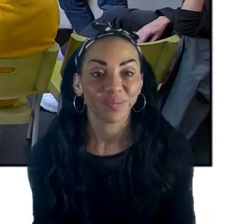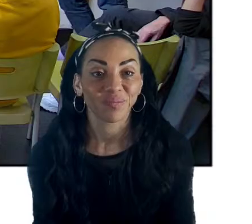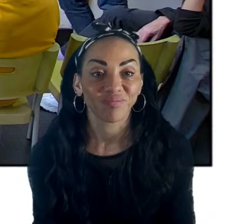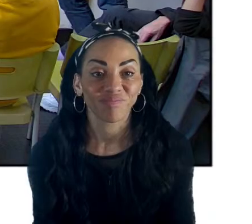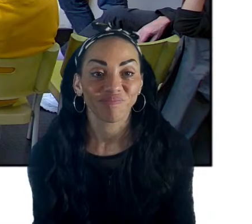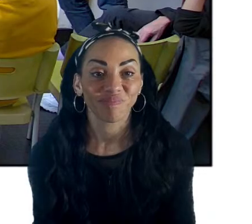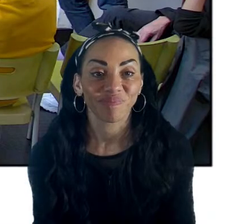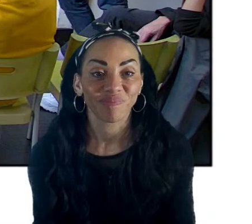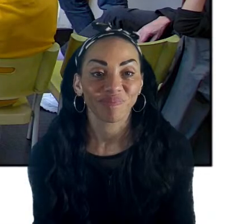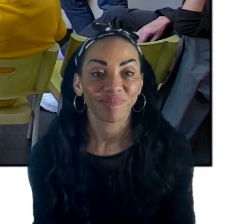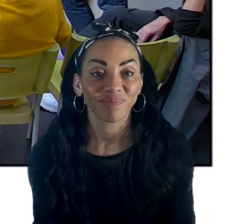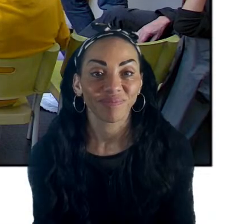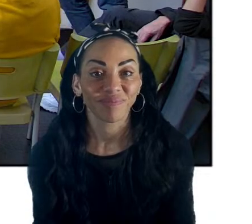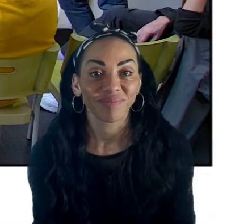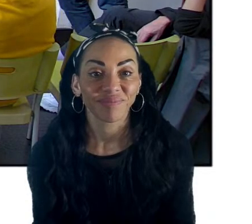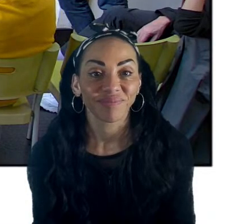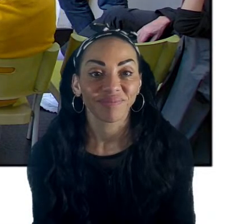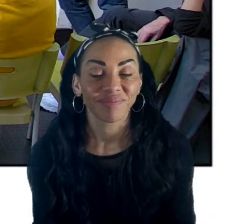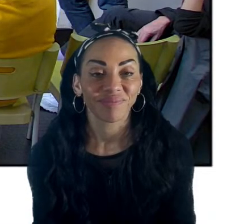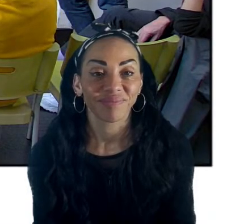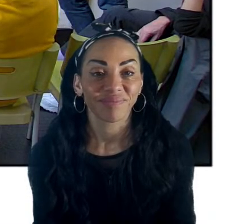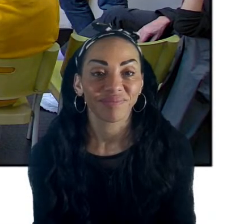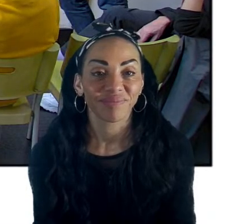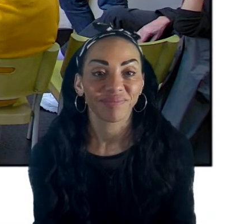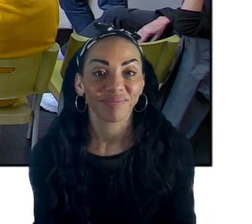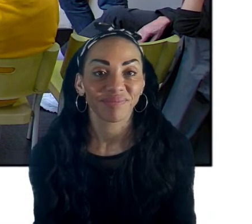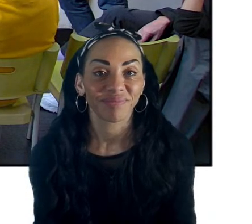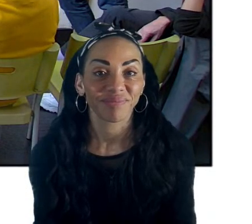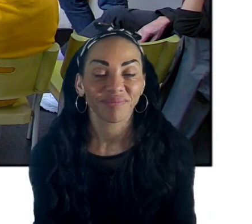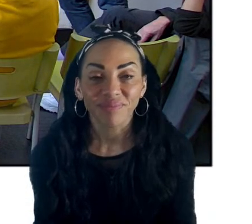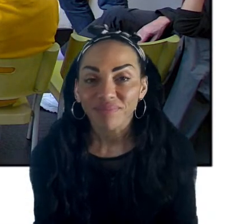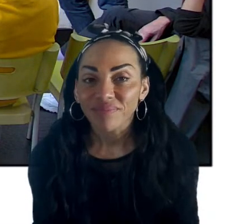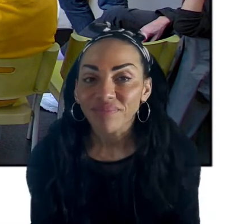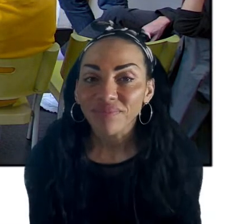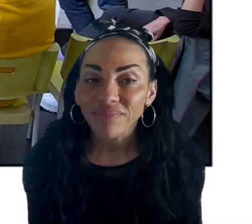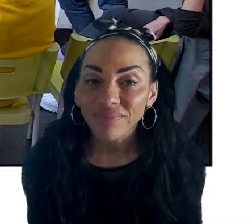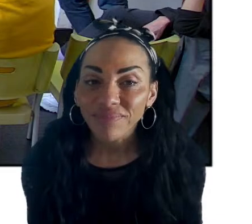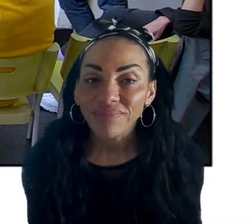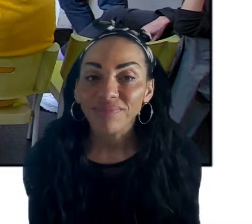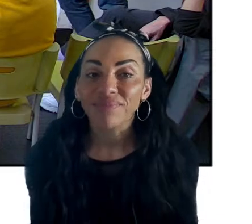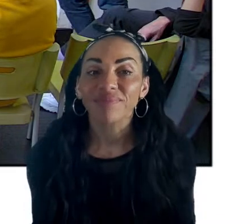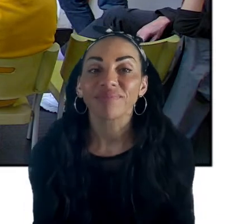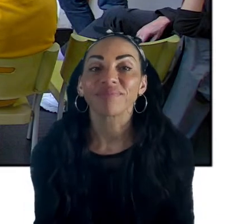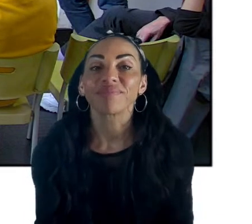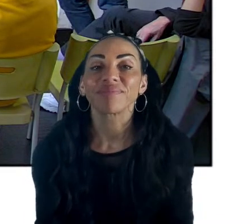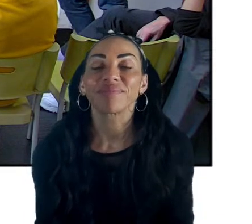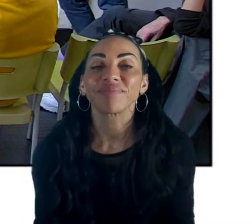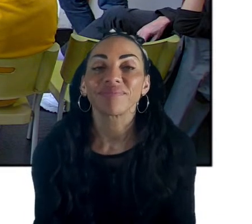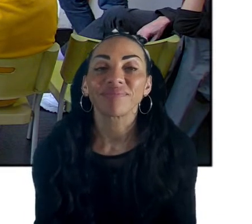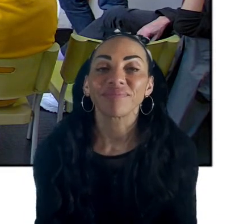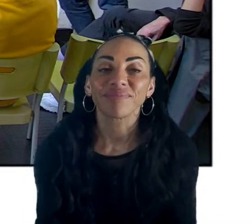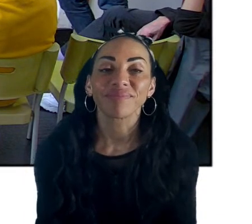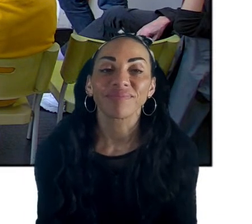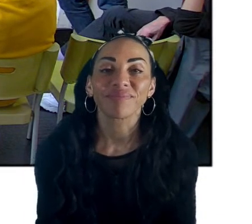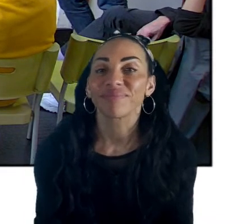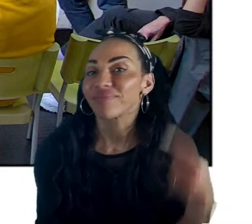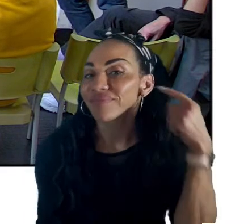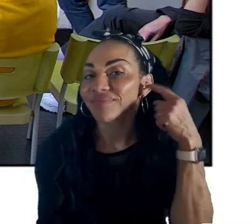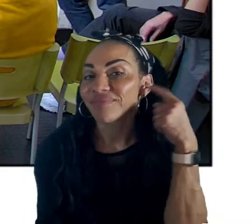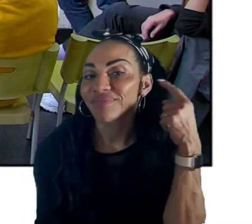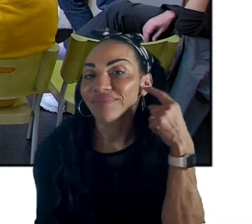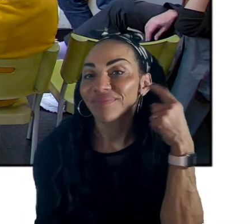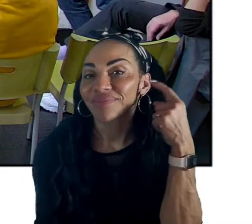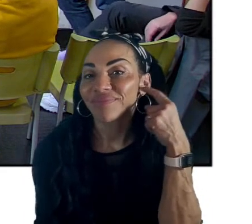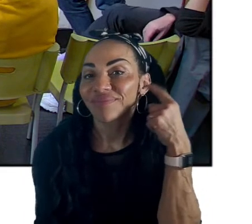someone playing this game in a social event, and not one of the acts being, or one of